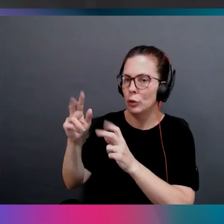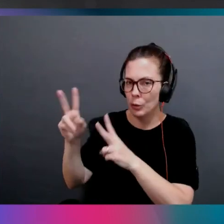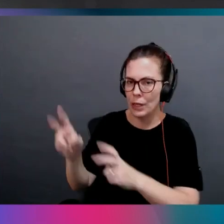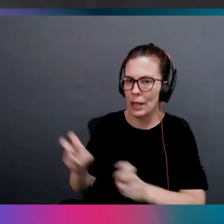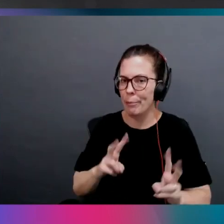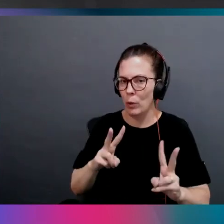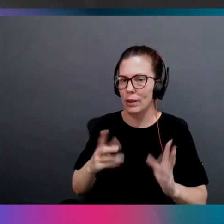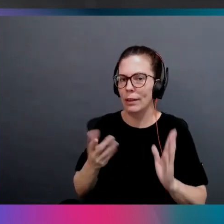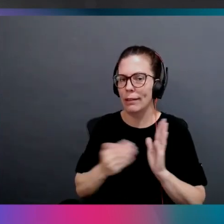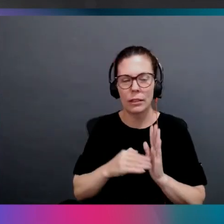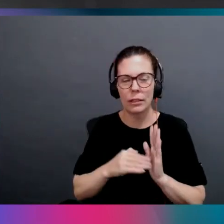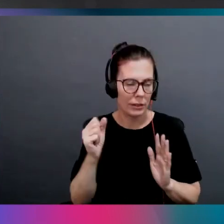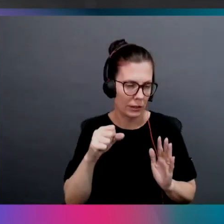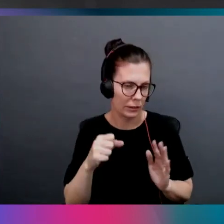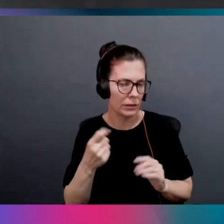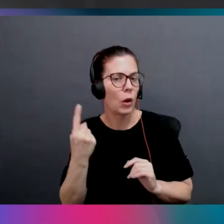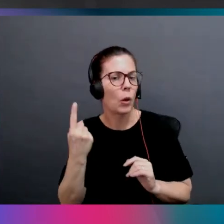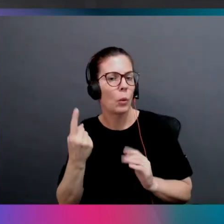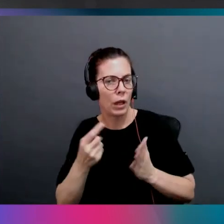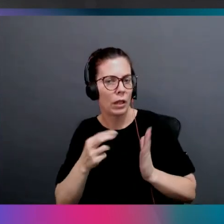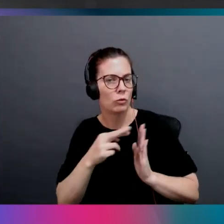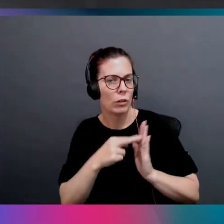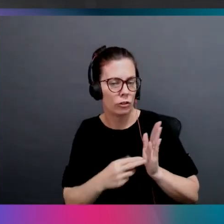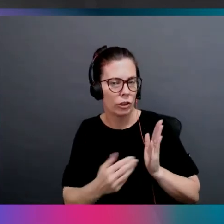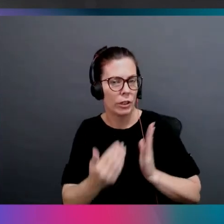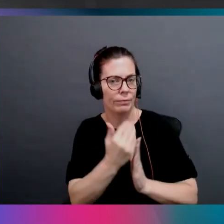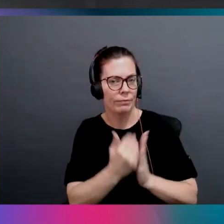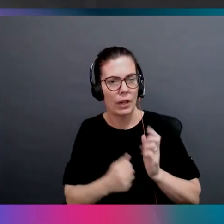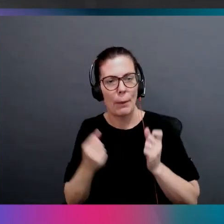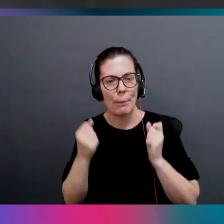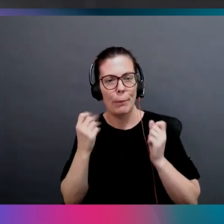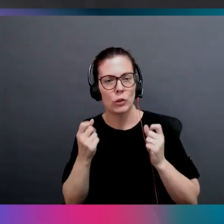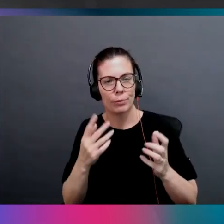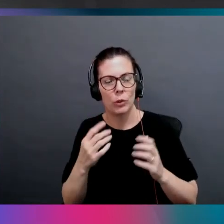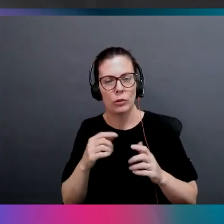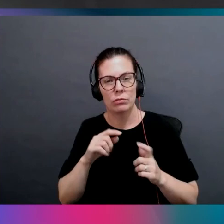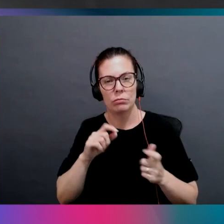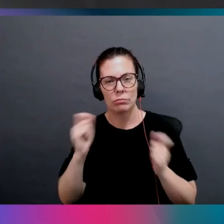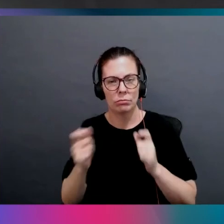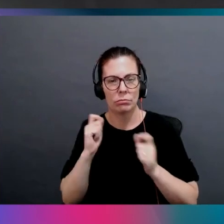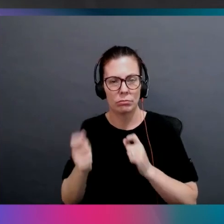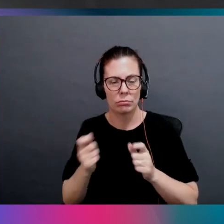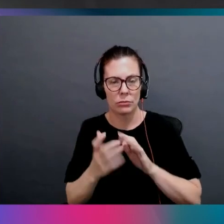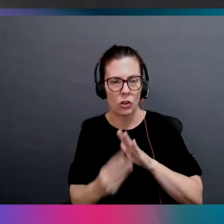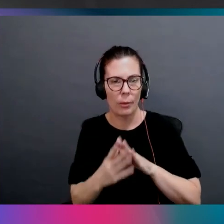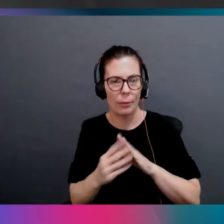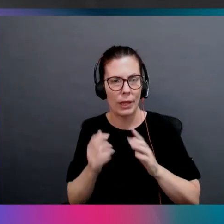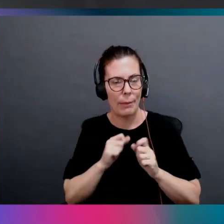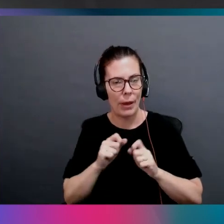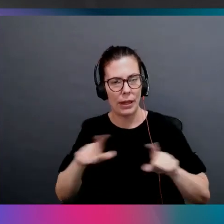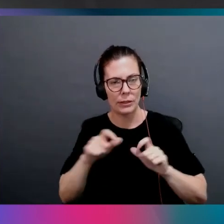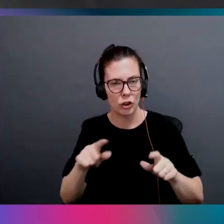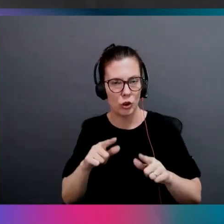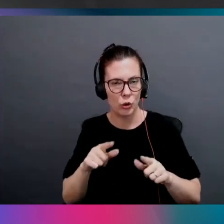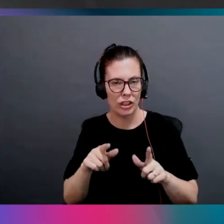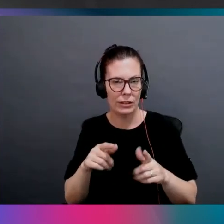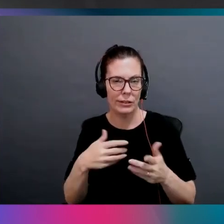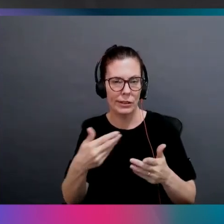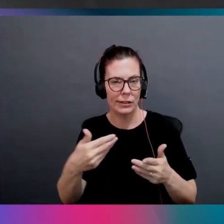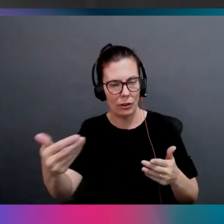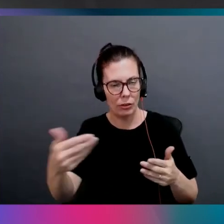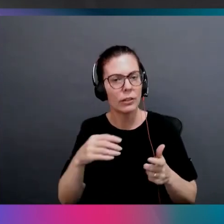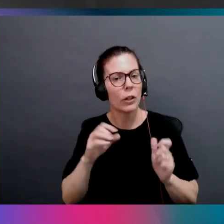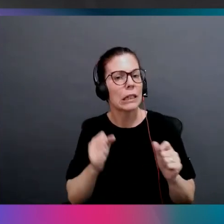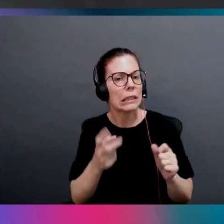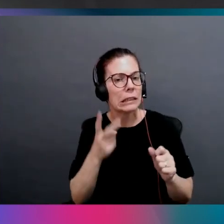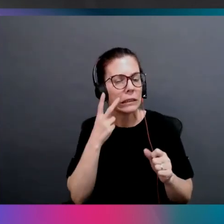I have one registry, and then I get multiple different iterations of my executions, et cetera. So I can go and see what happened